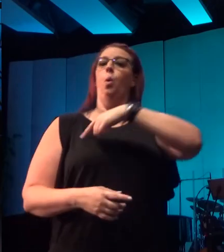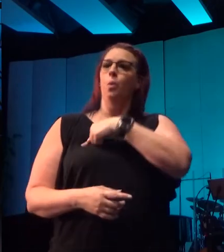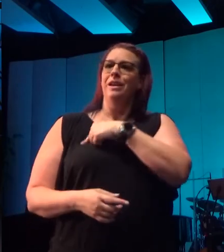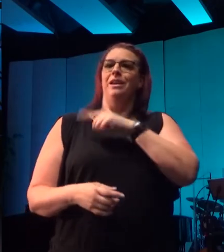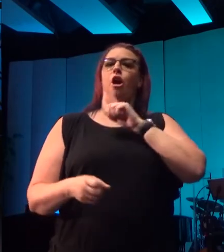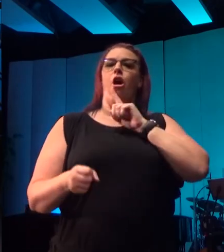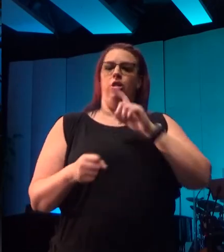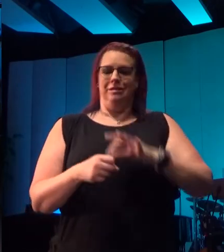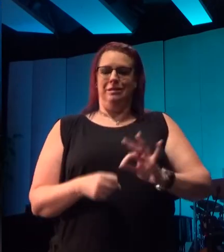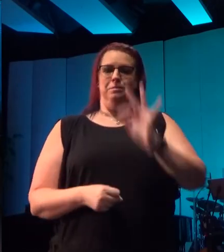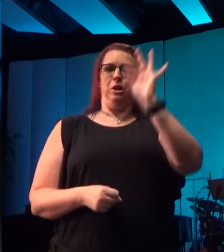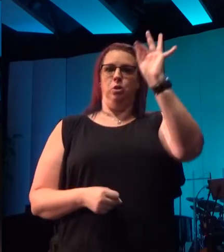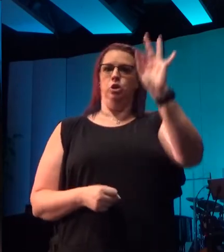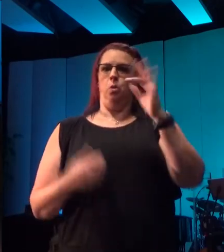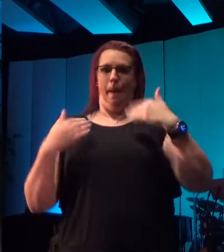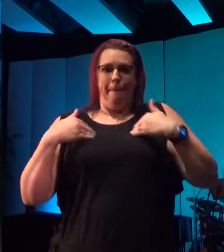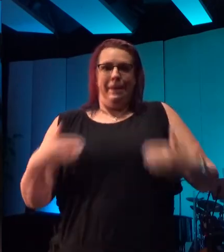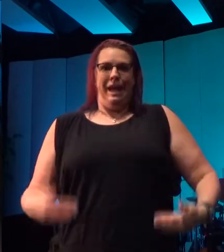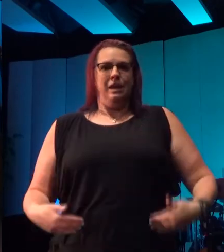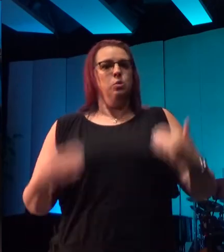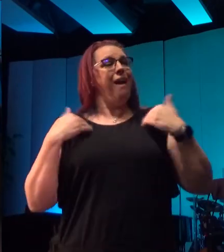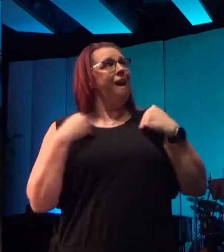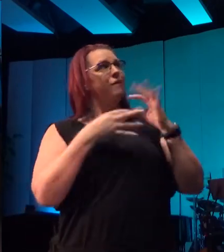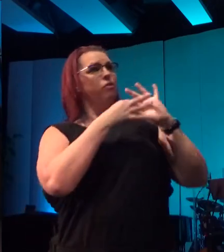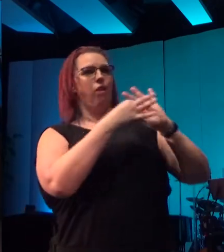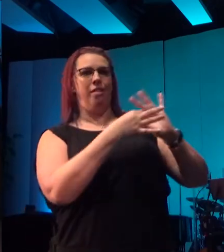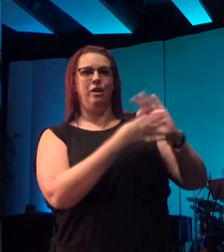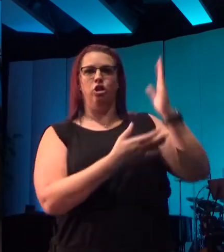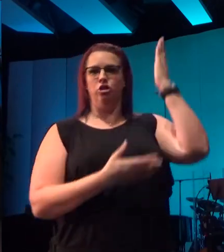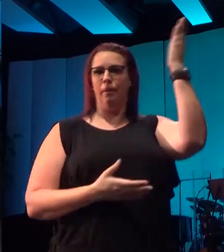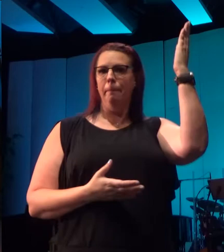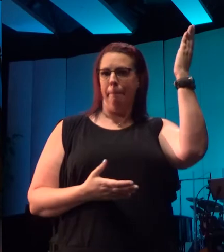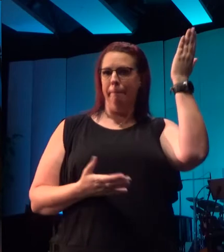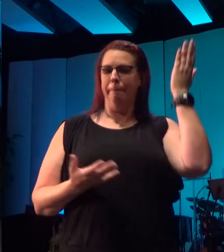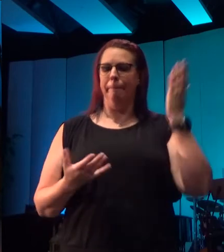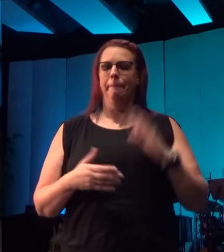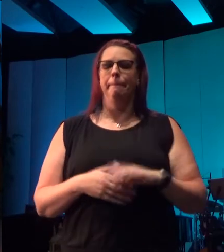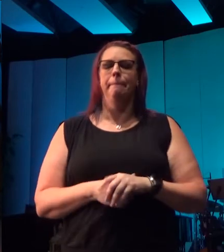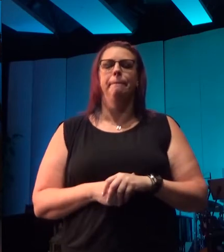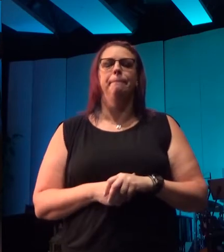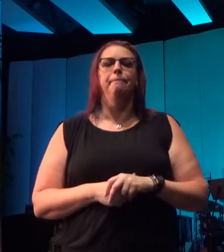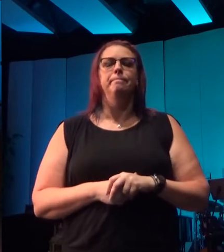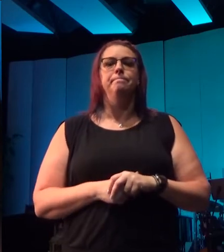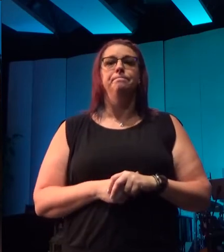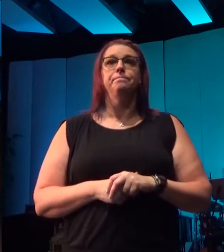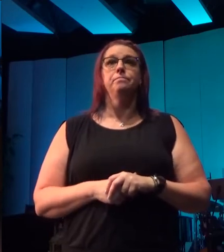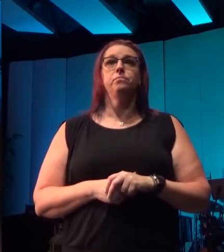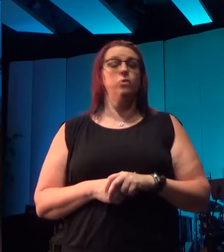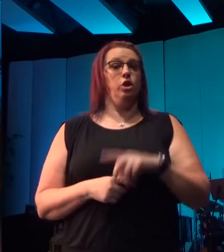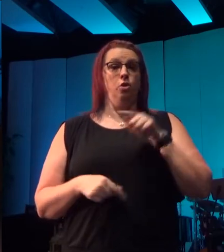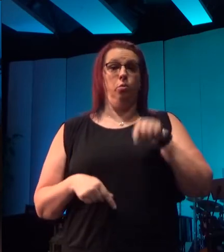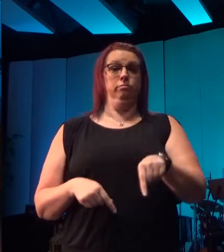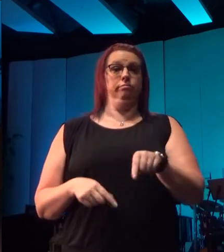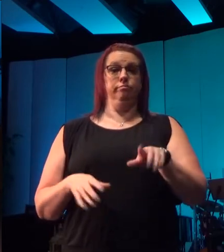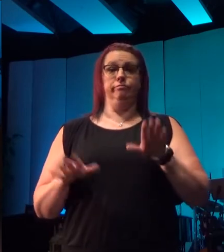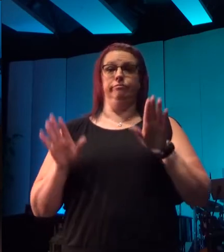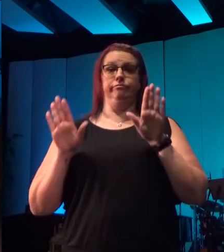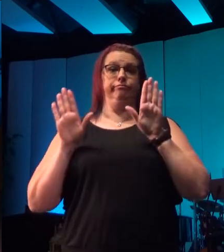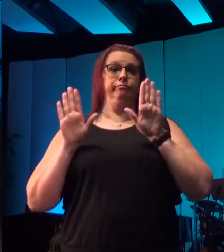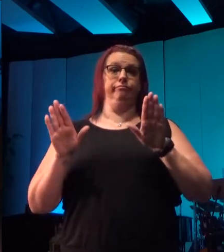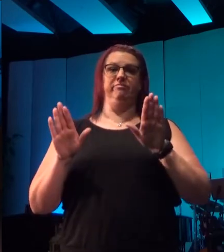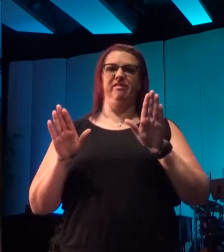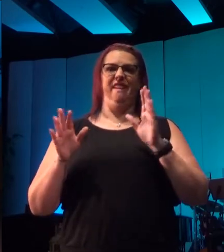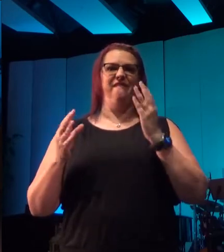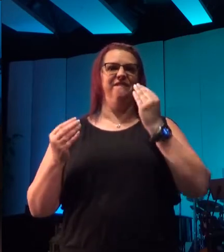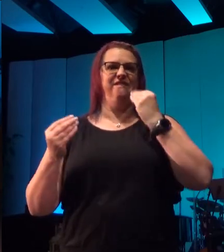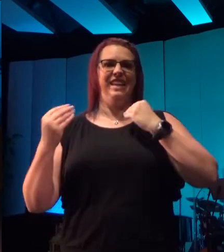have this relationship with the divine, and it can unfold through us. And so this is an incredible feast for us